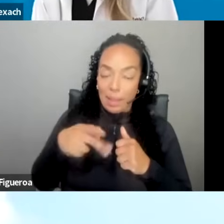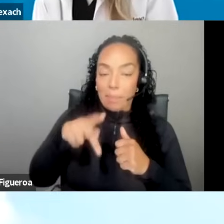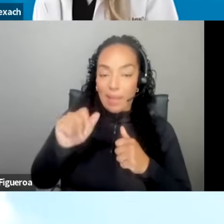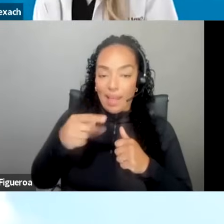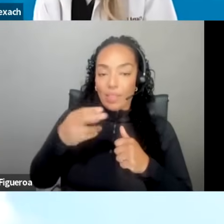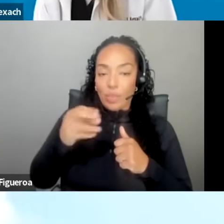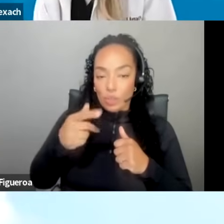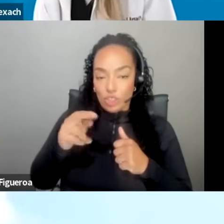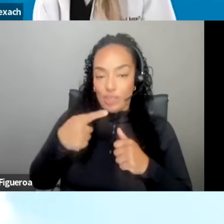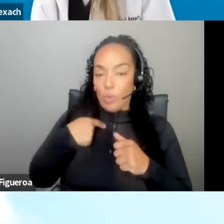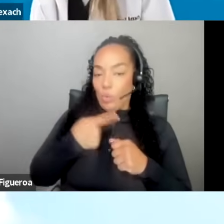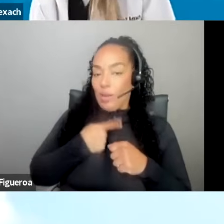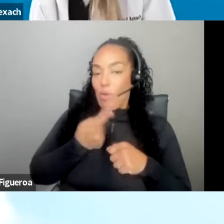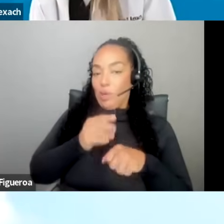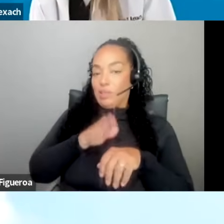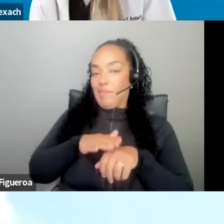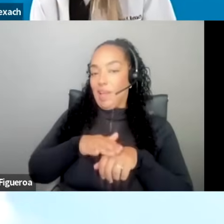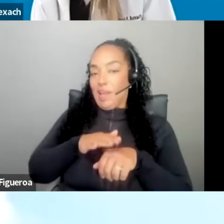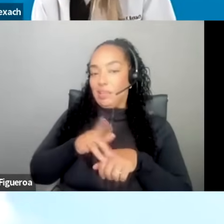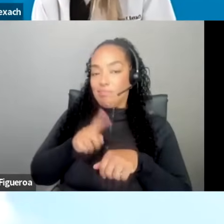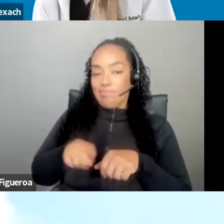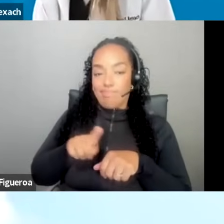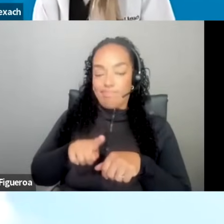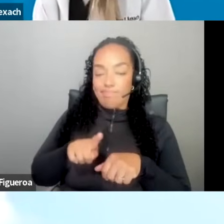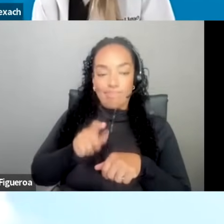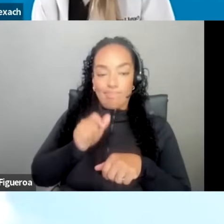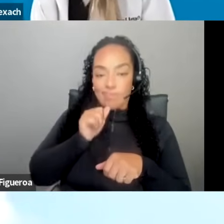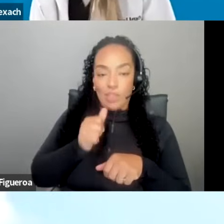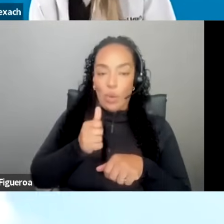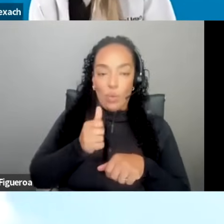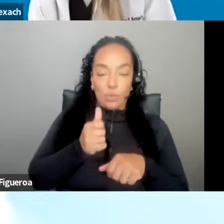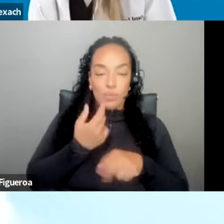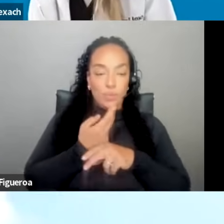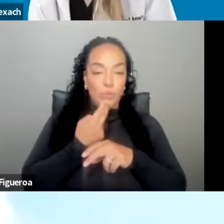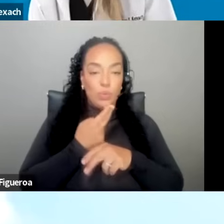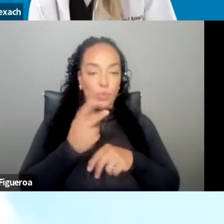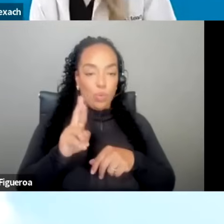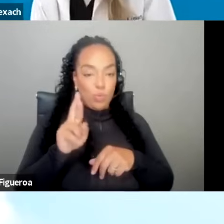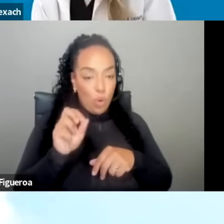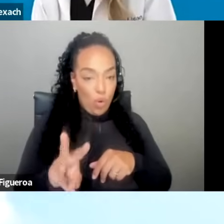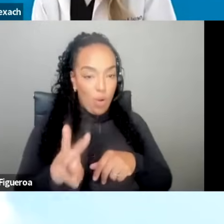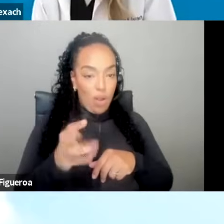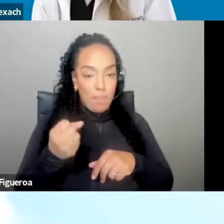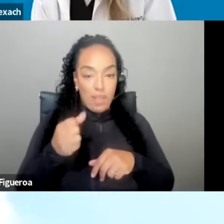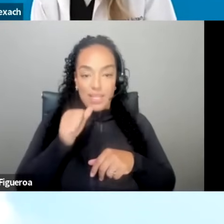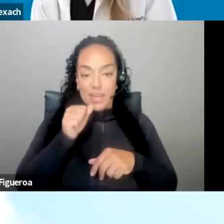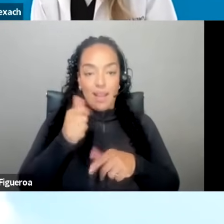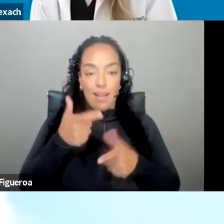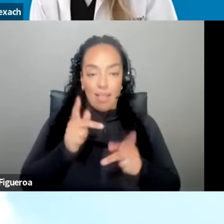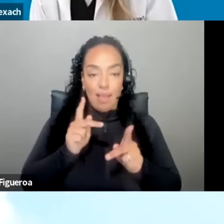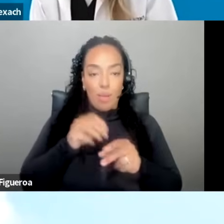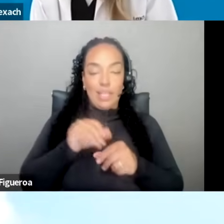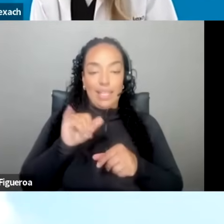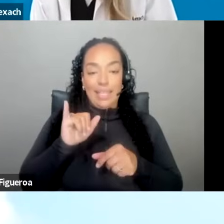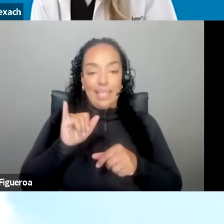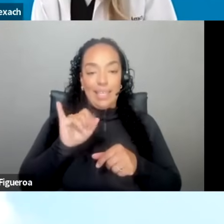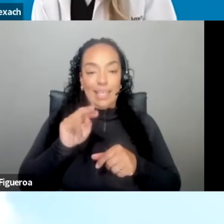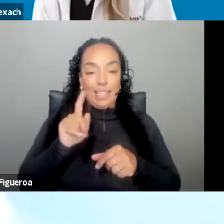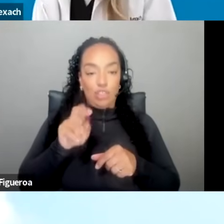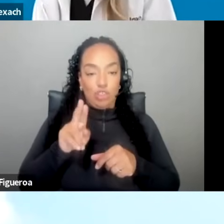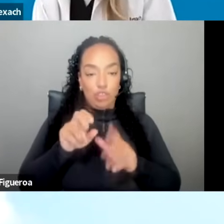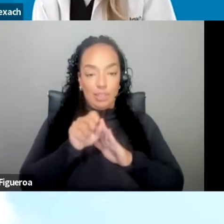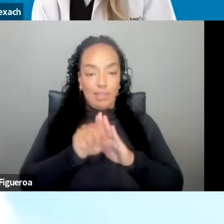advised folks that people do not consume raw milk. It's not allowed in interstate commerce. I think